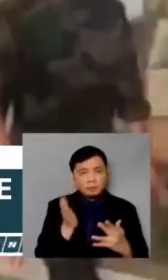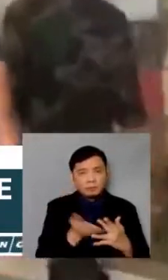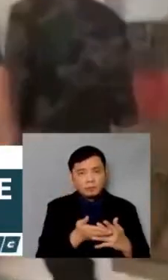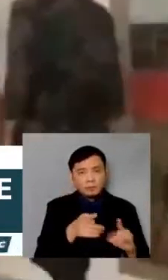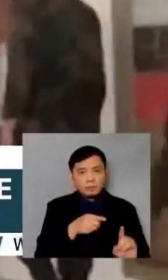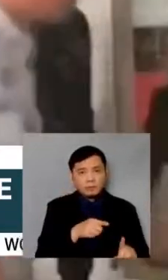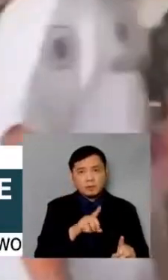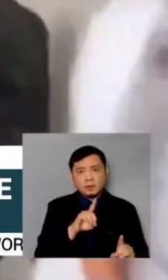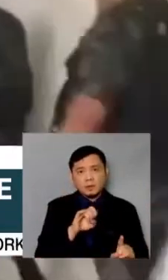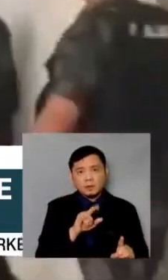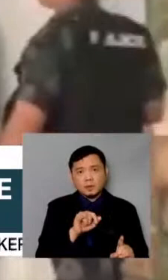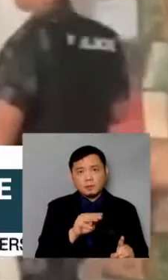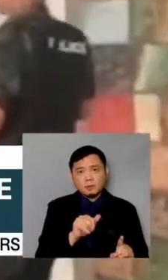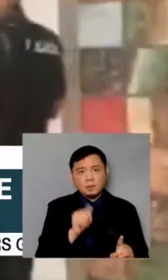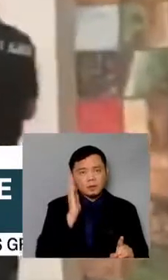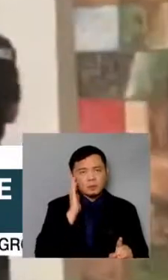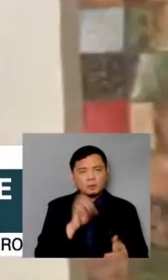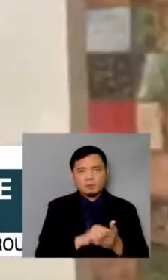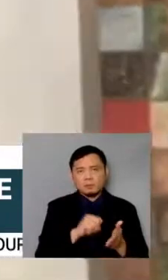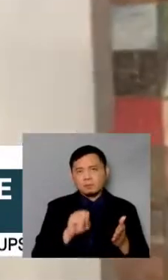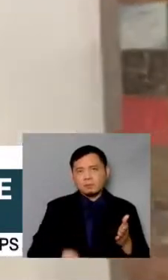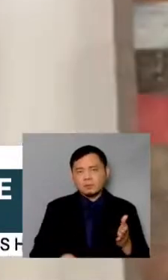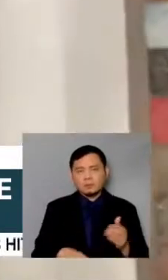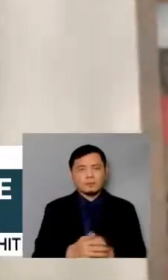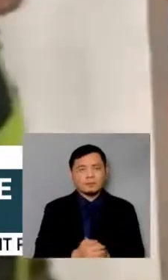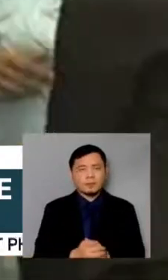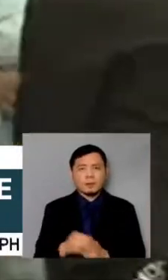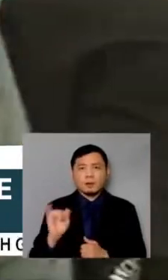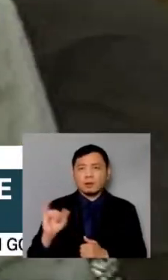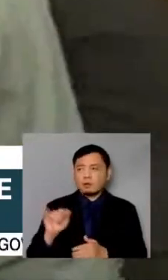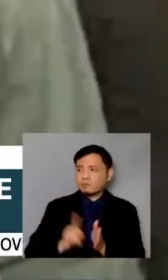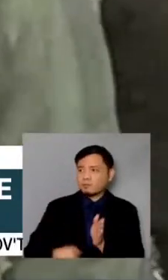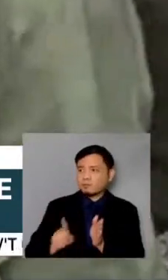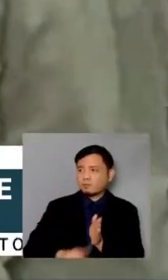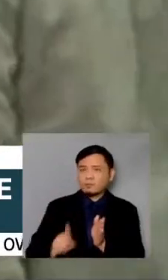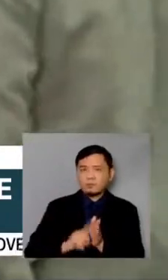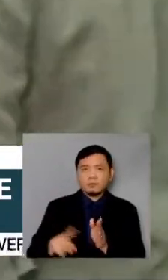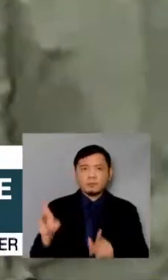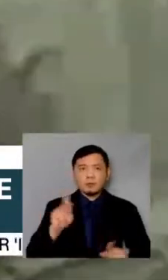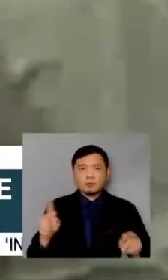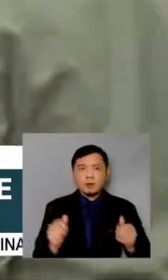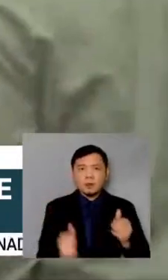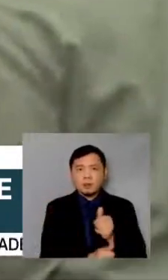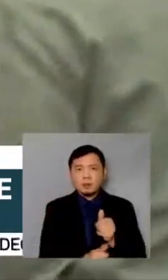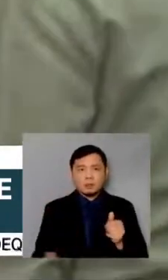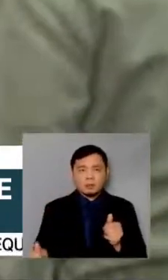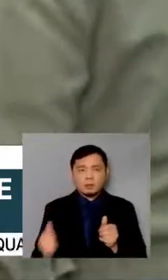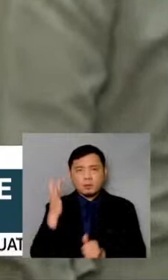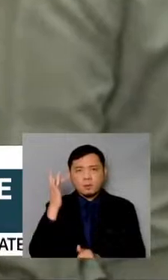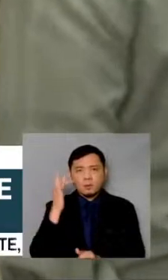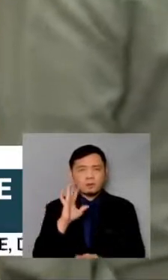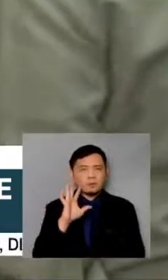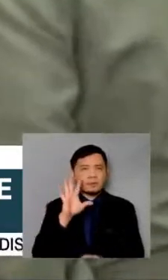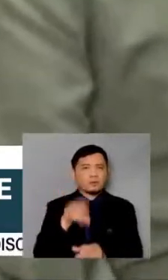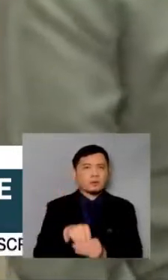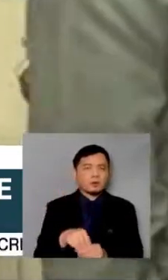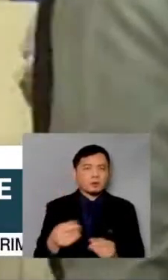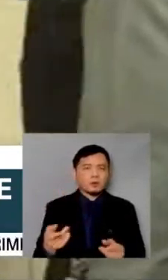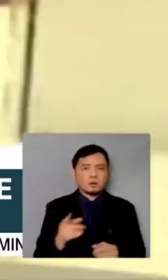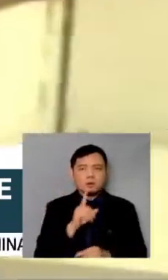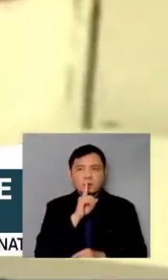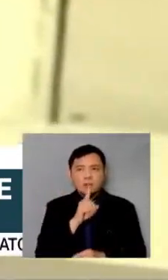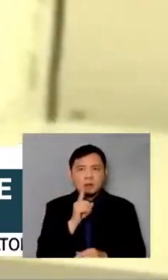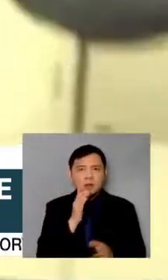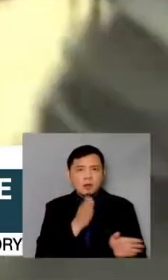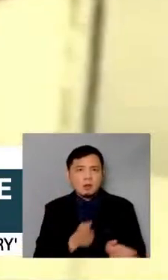more importantly, to investigate their own ranks who have been involved in this sinister plot and